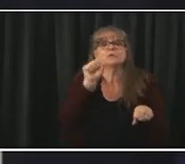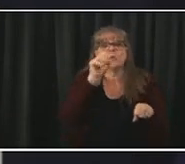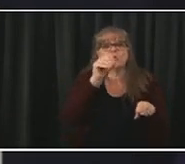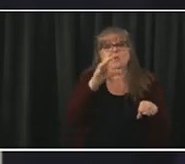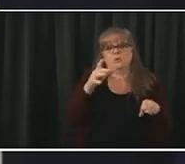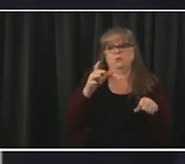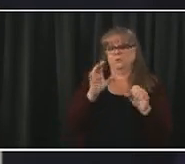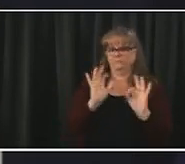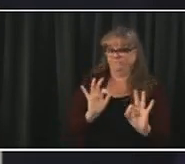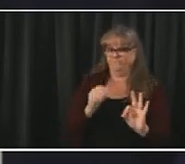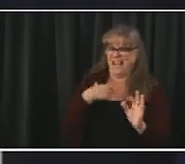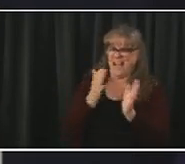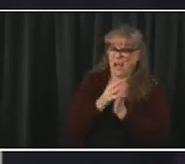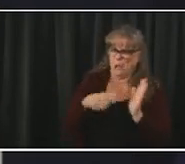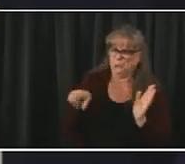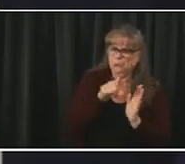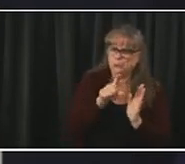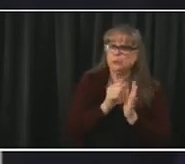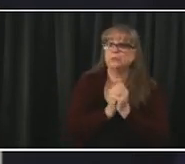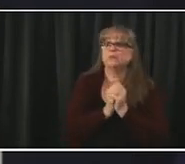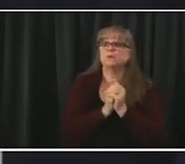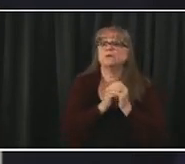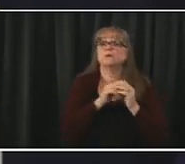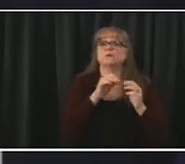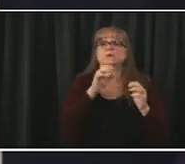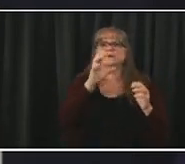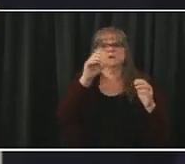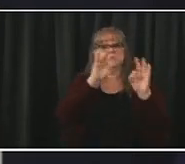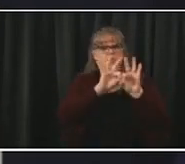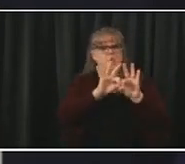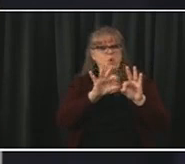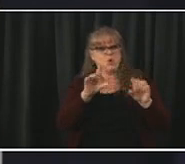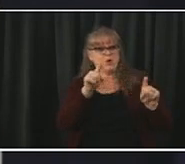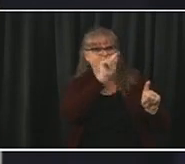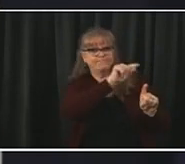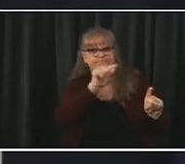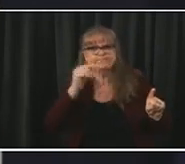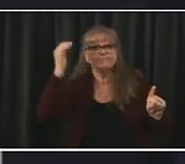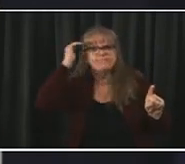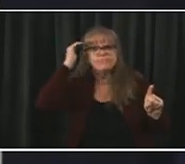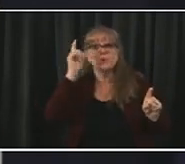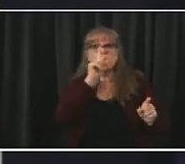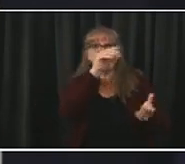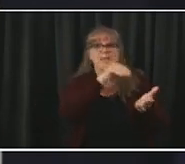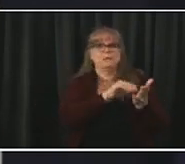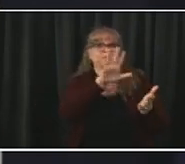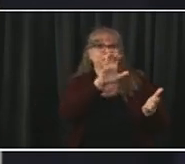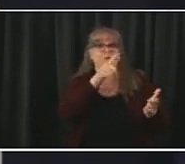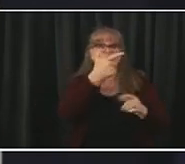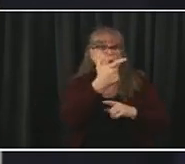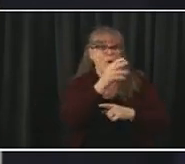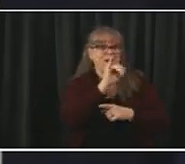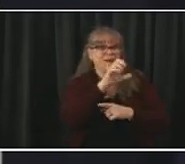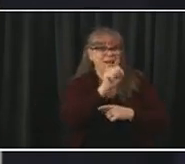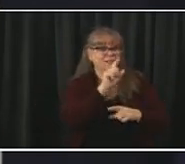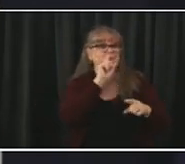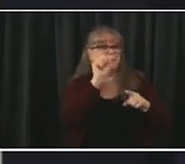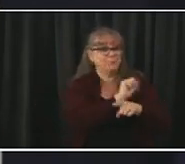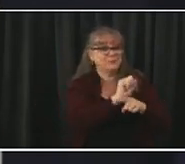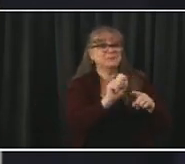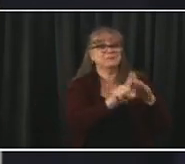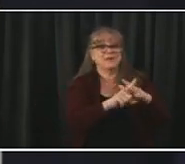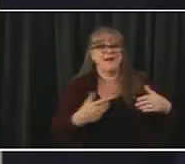last week. So we're getting better visibility, but 1,521 cases up. Thankfully, hospitalizations, the trailing indicator, continue to decrease.